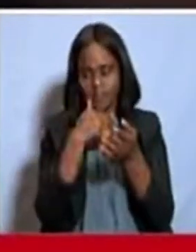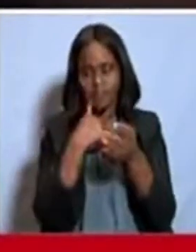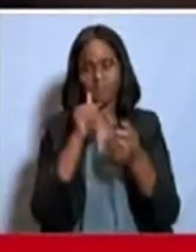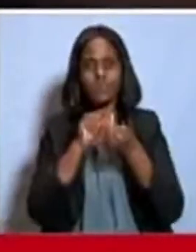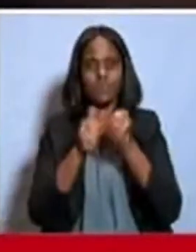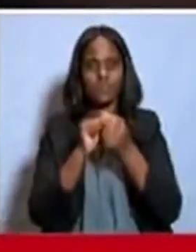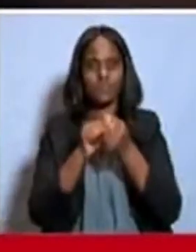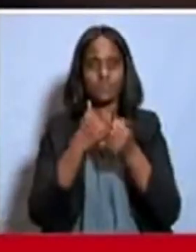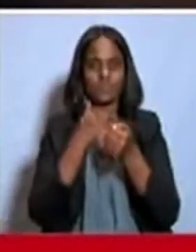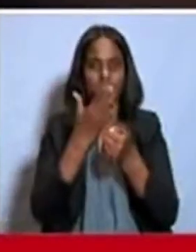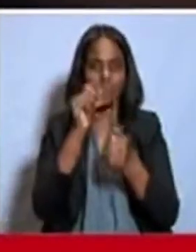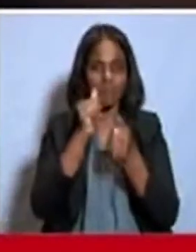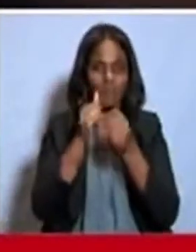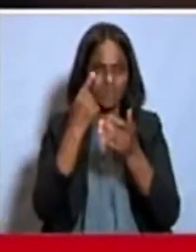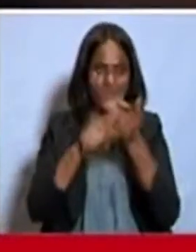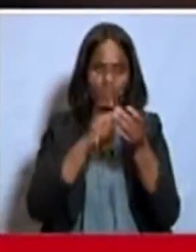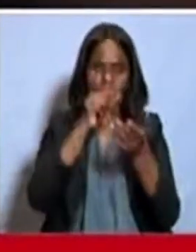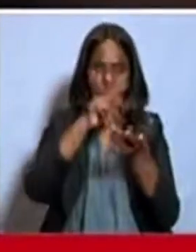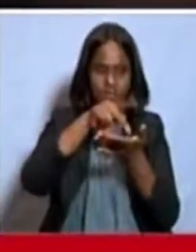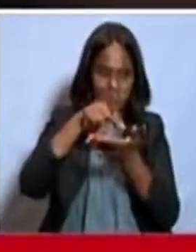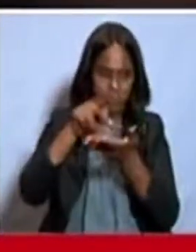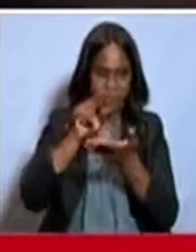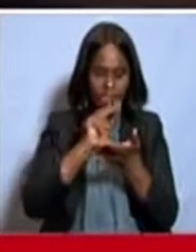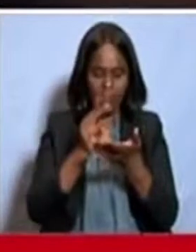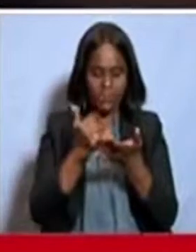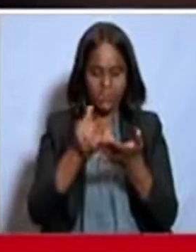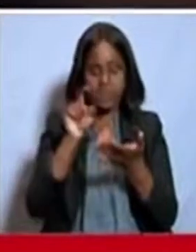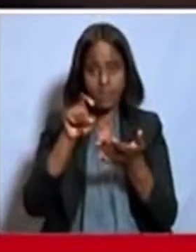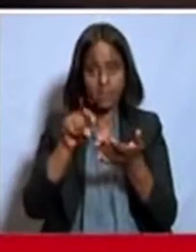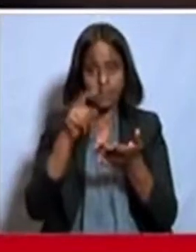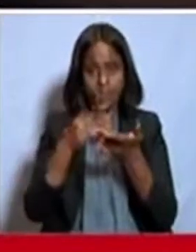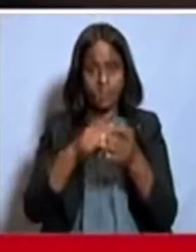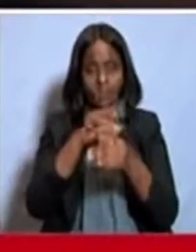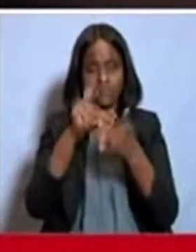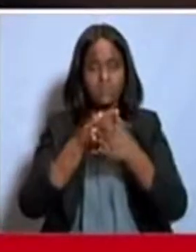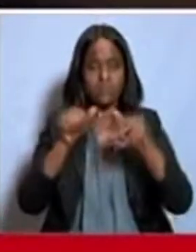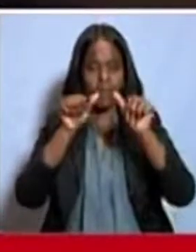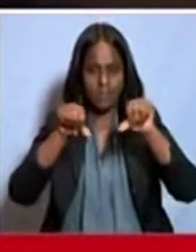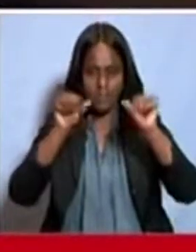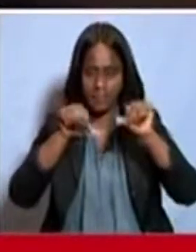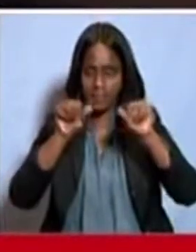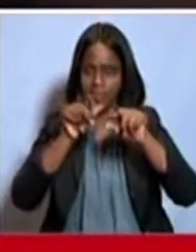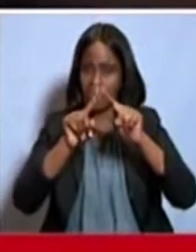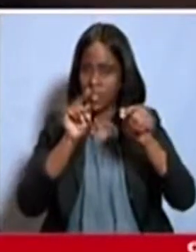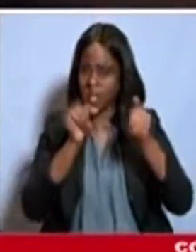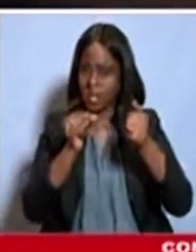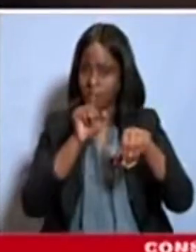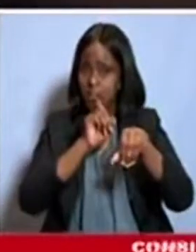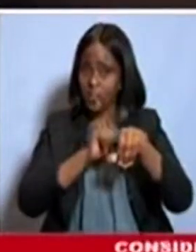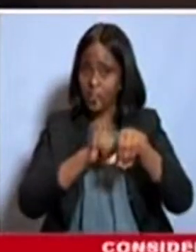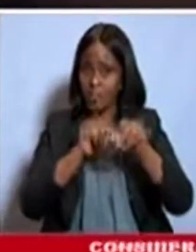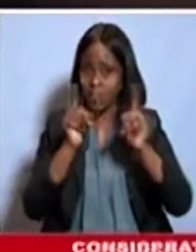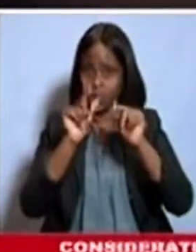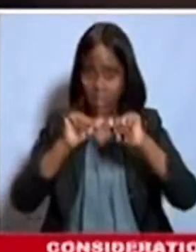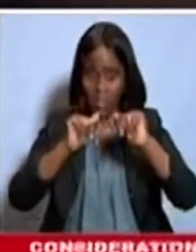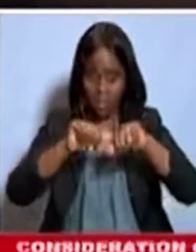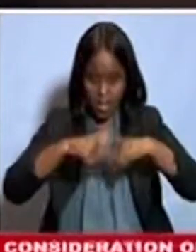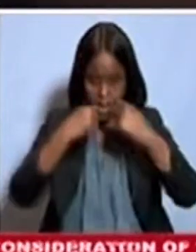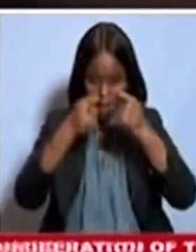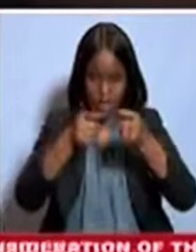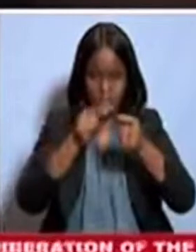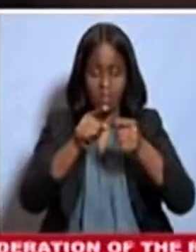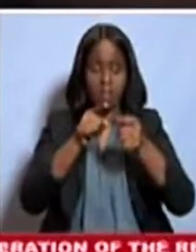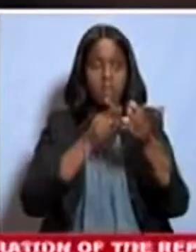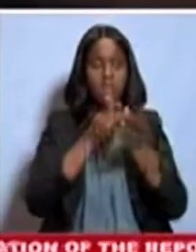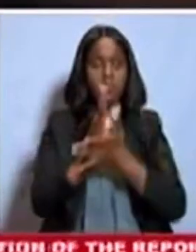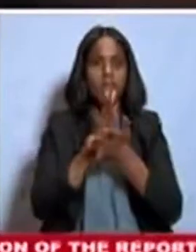contracts which were not paid yet, we need to verify. But at the point when we issued, that was the